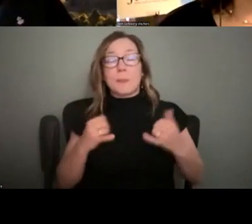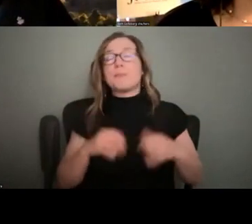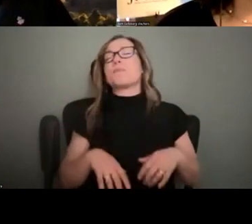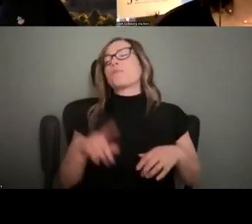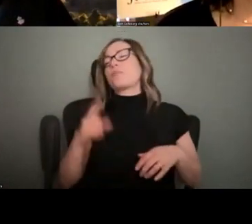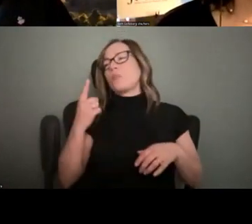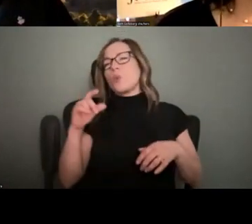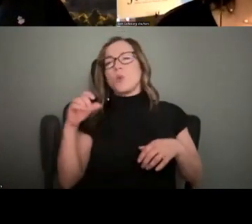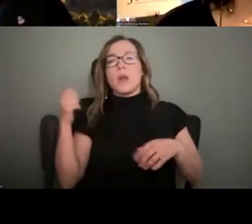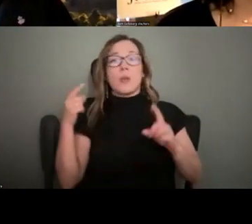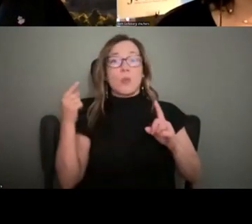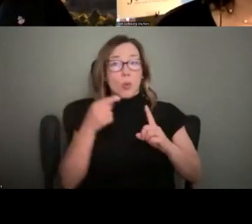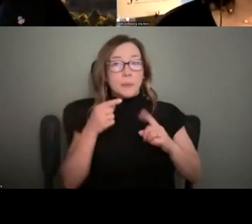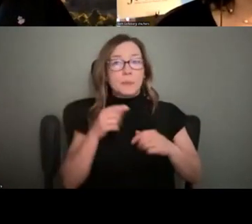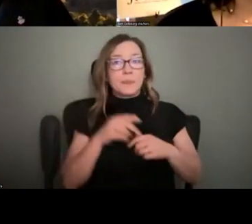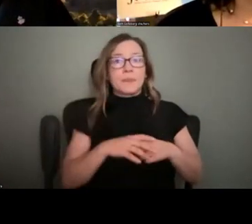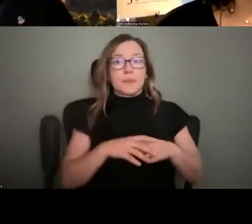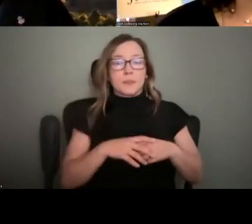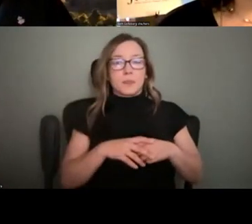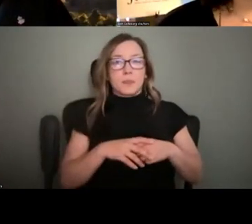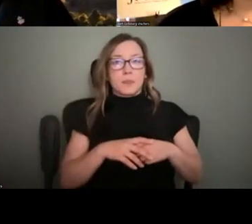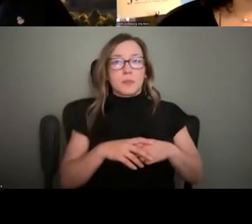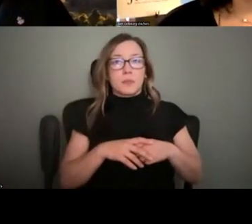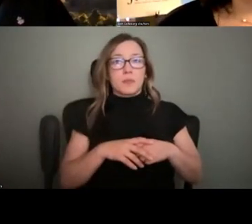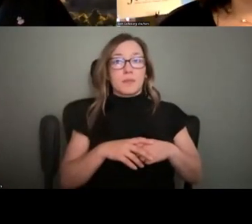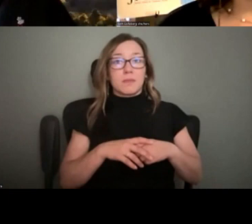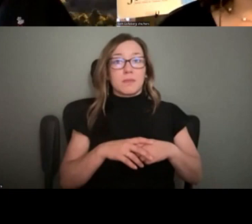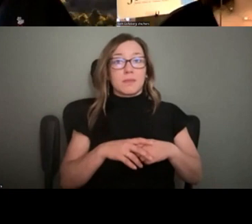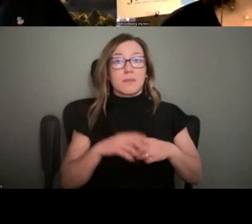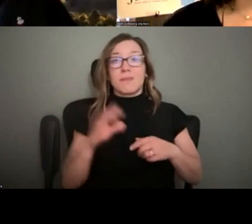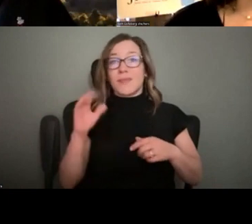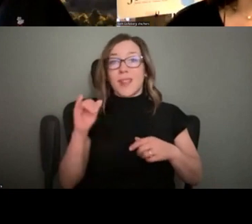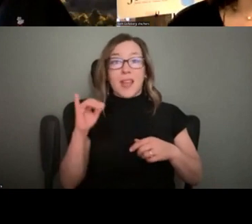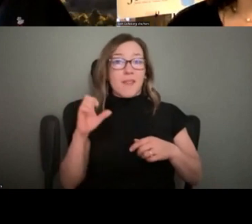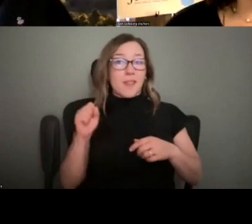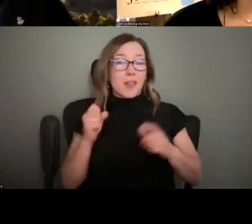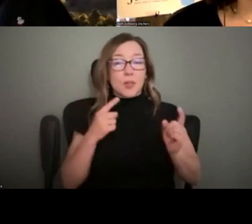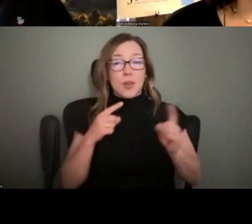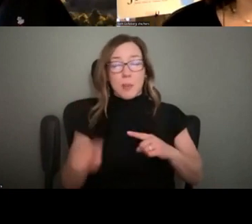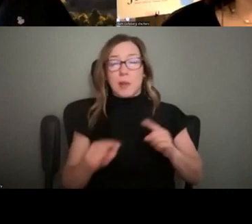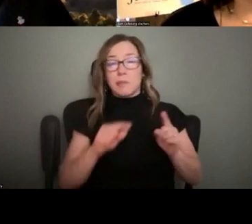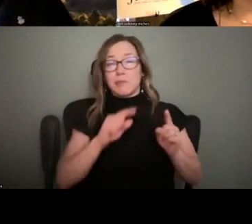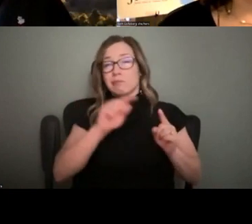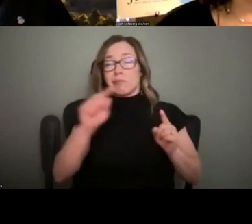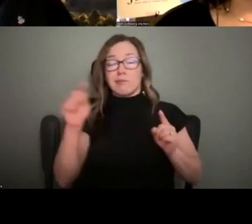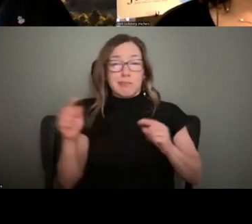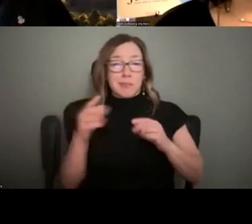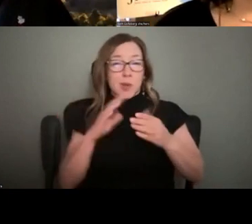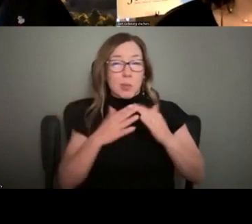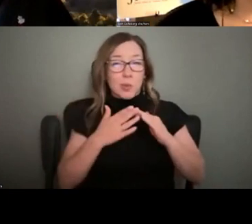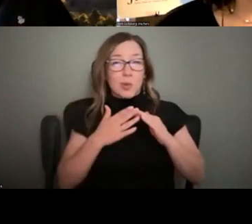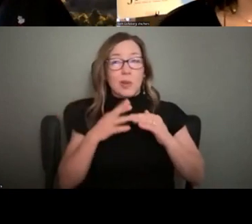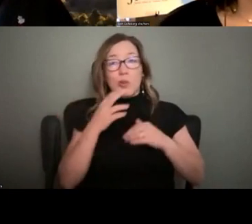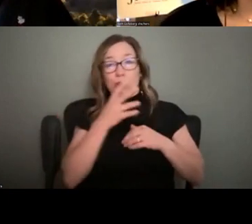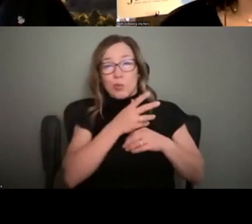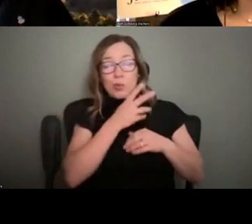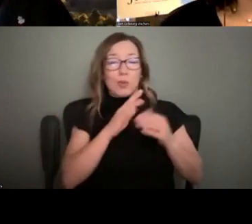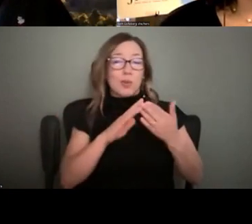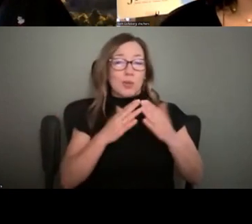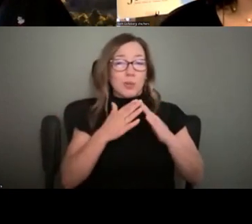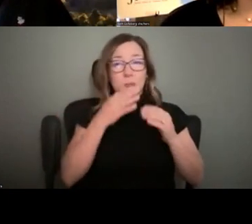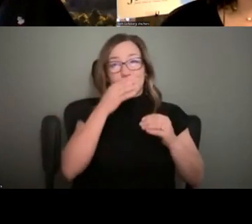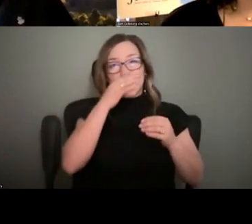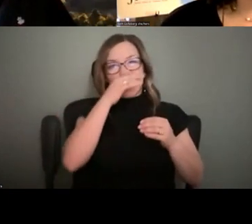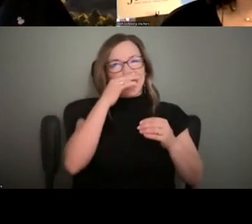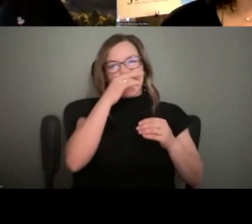So cafes are happening in all kinds of communities, rural, urban, suburban, and